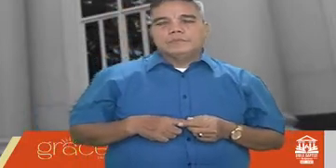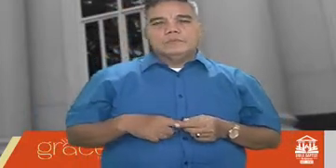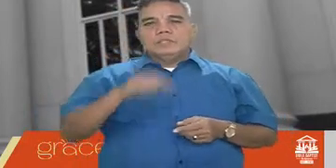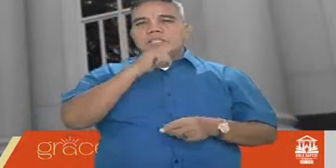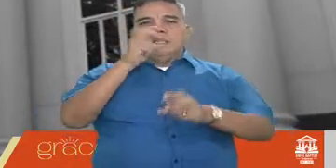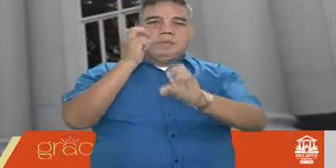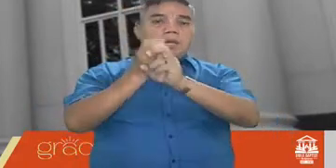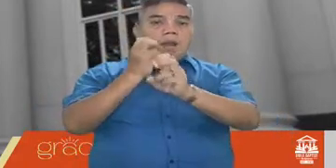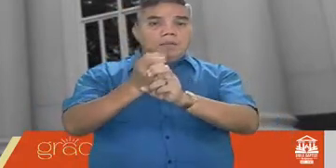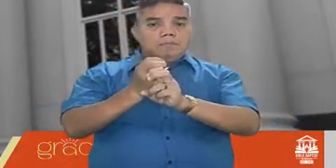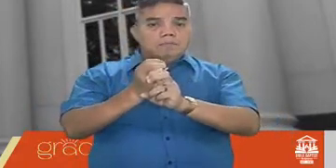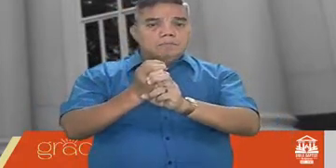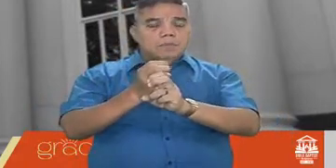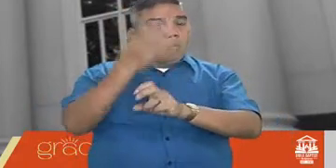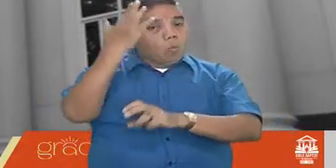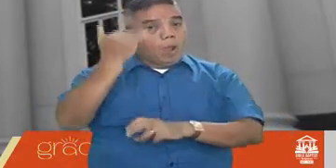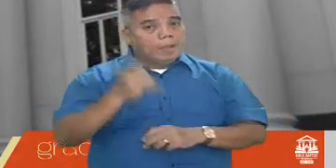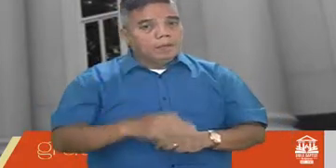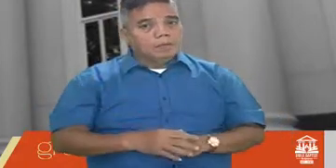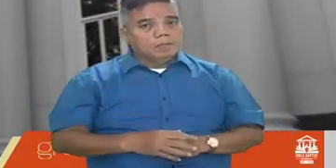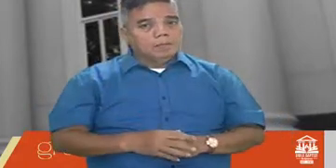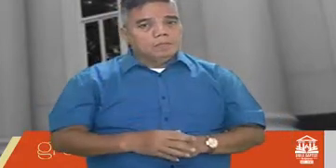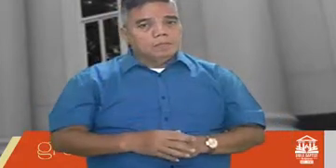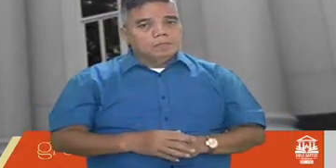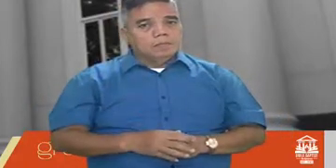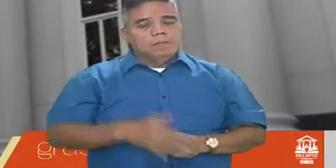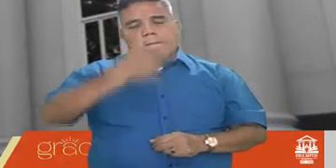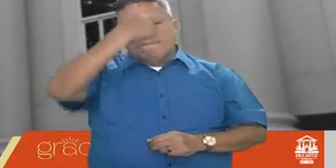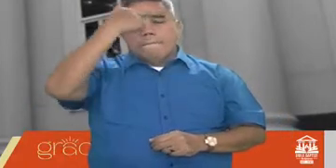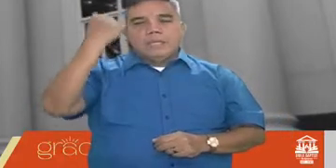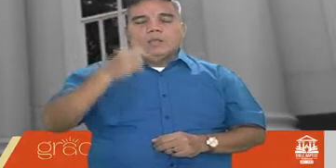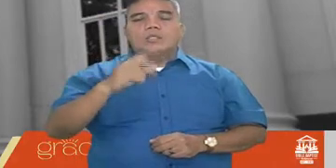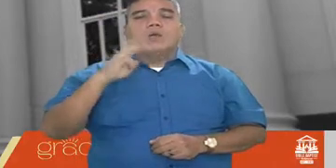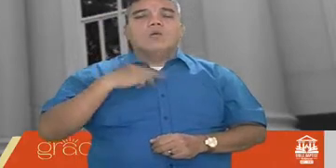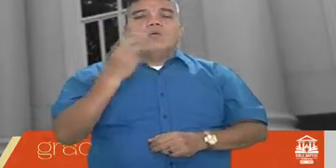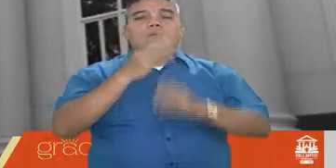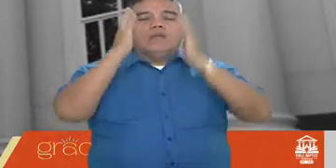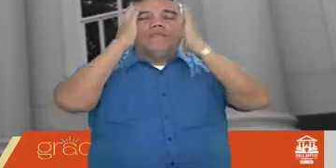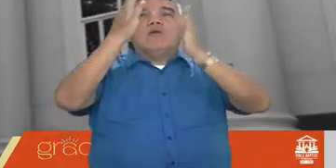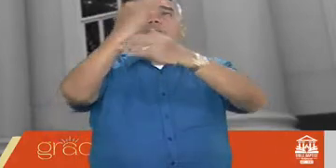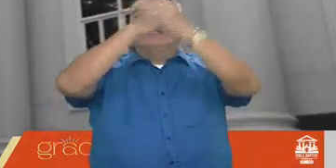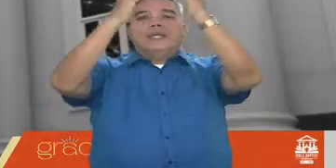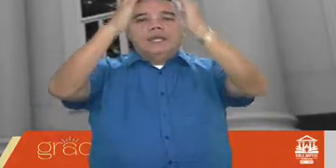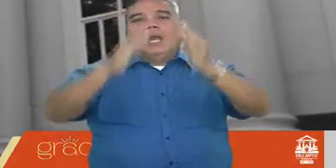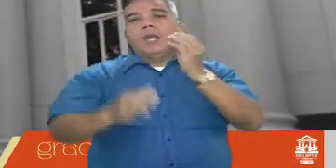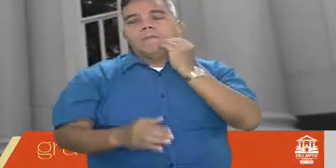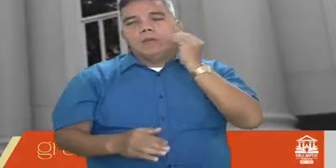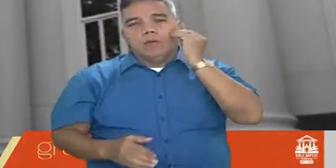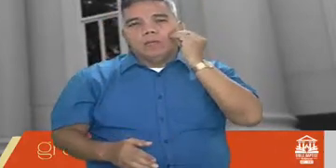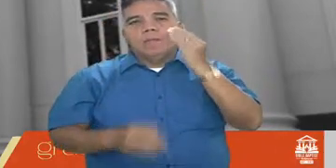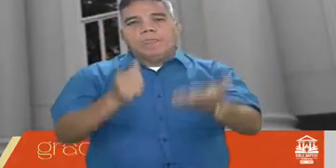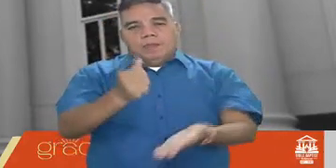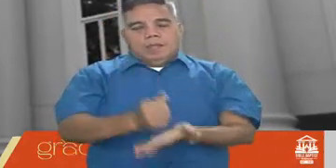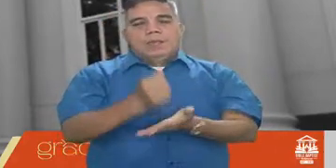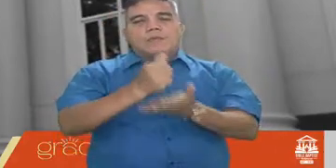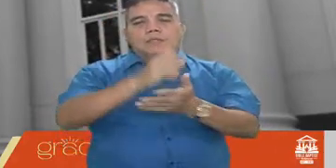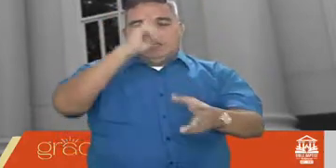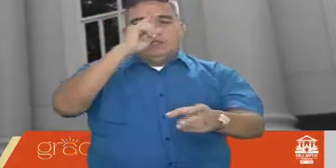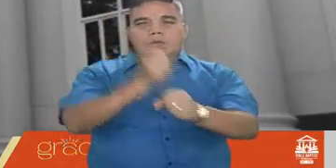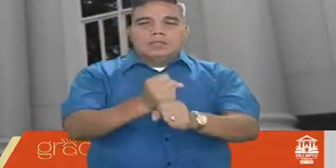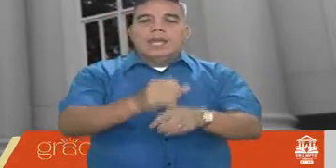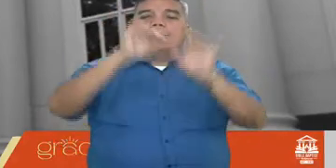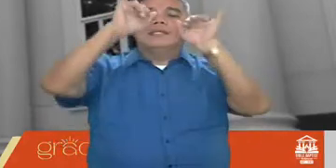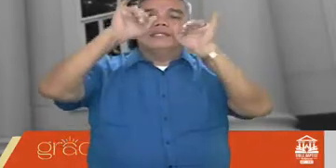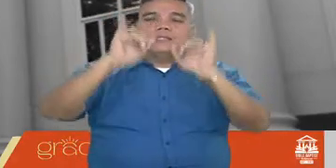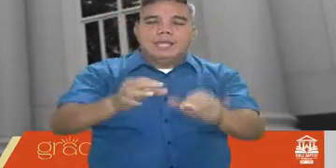Dili na lisod. Why? Because we focus on the heavenly home. Helps us to trust Him and